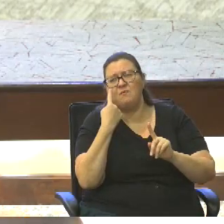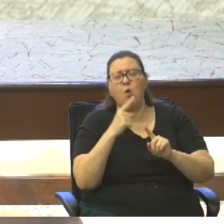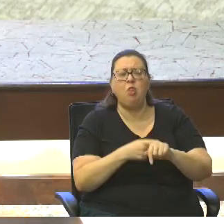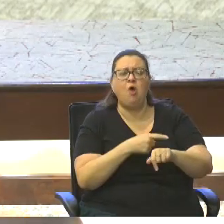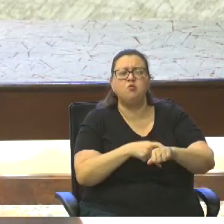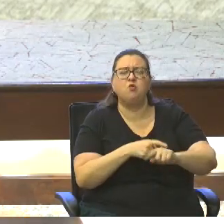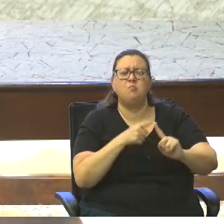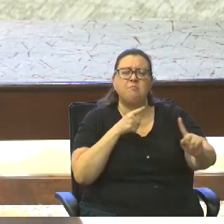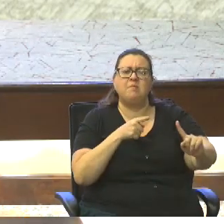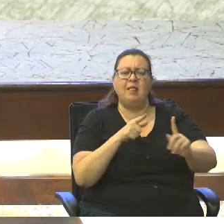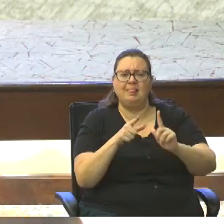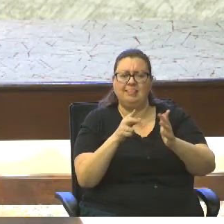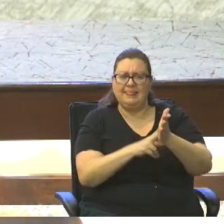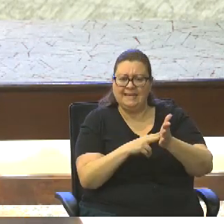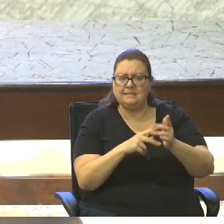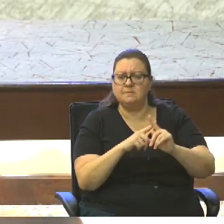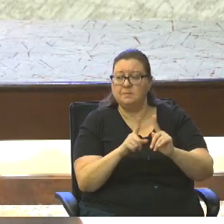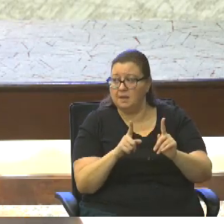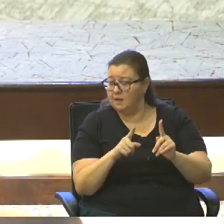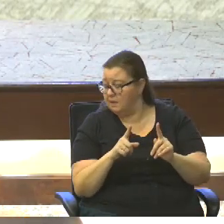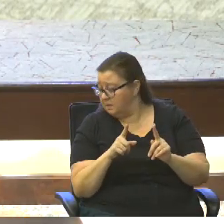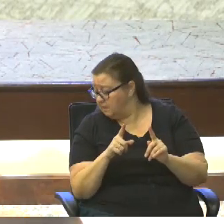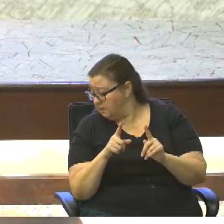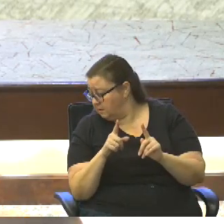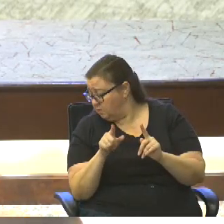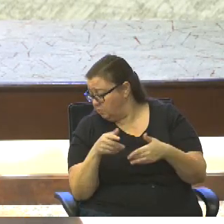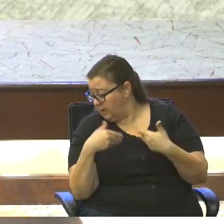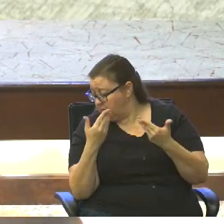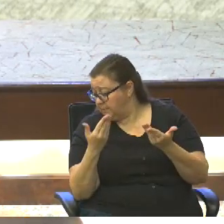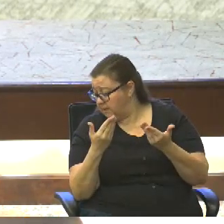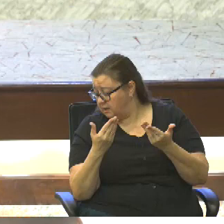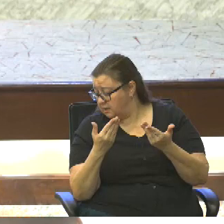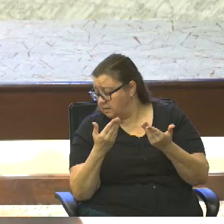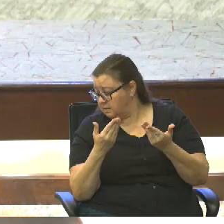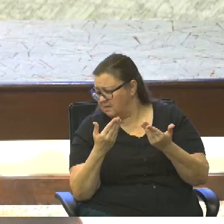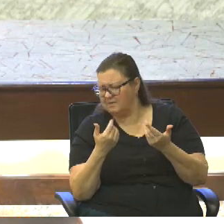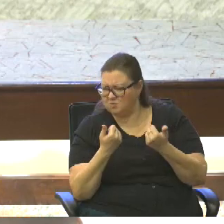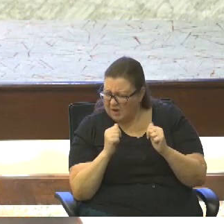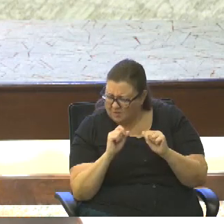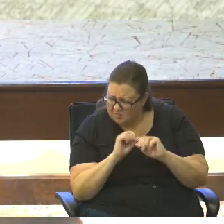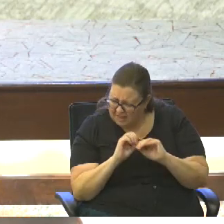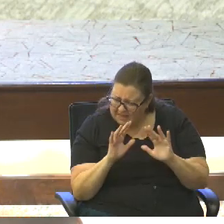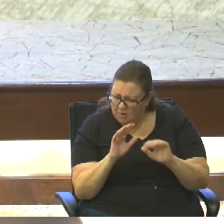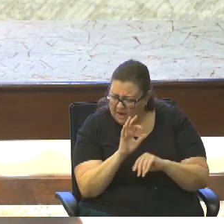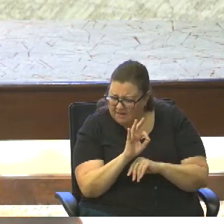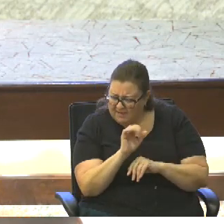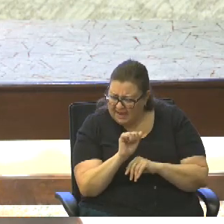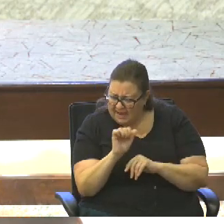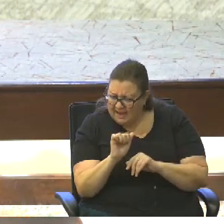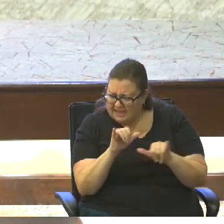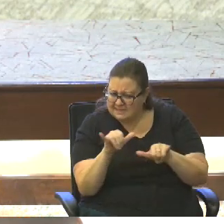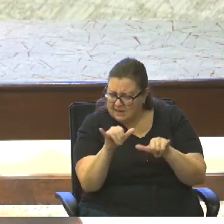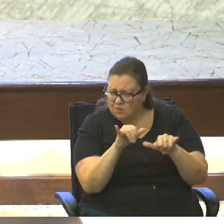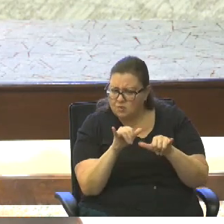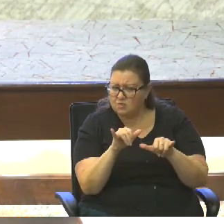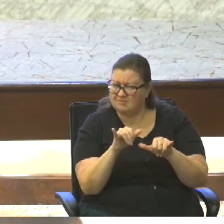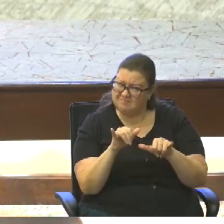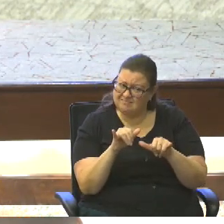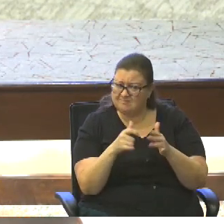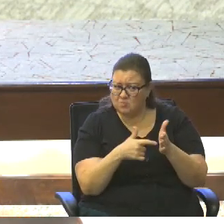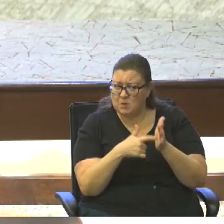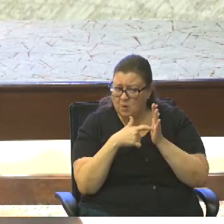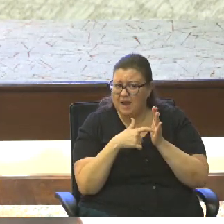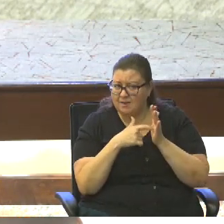But you are recommending, I'm trying to get clear on this, the FAA standards almost require